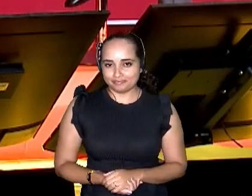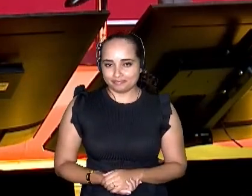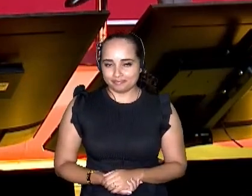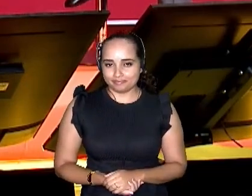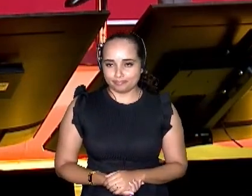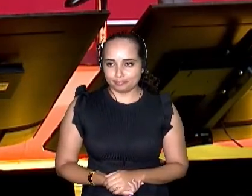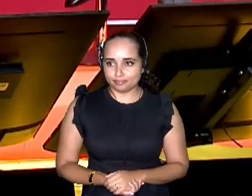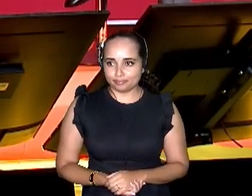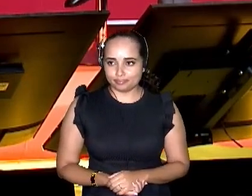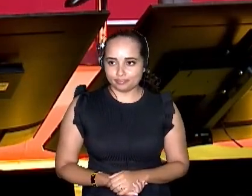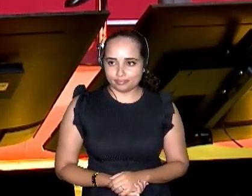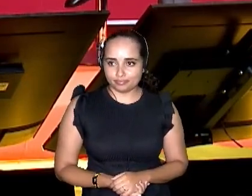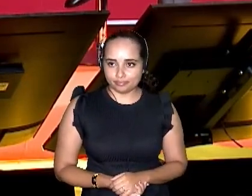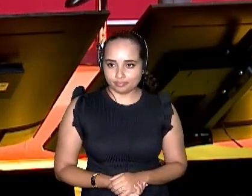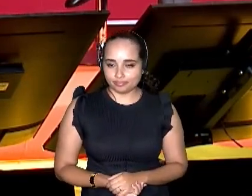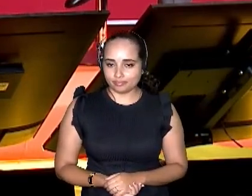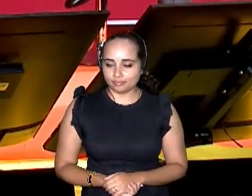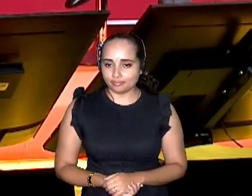Romero,